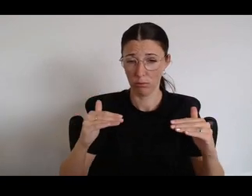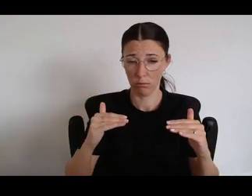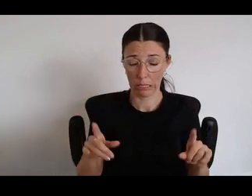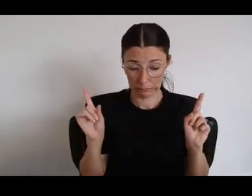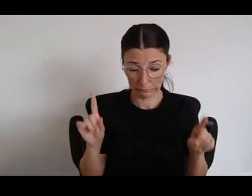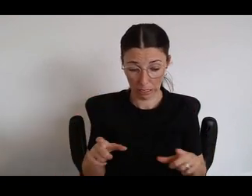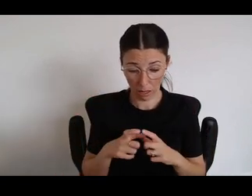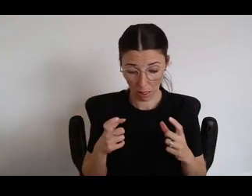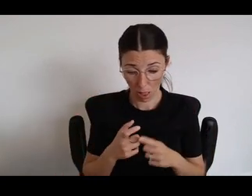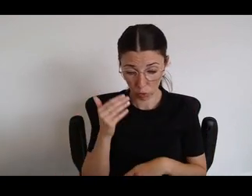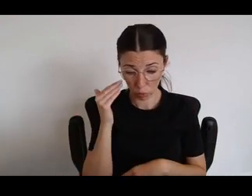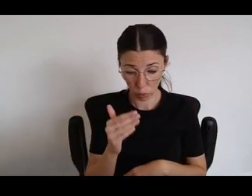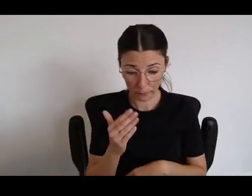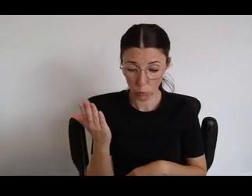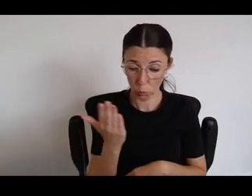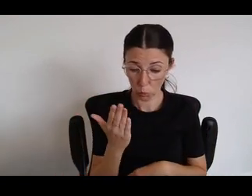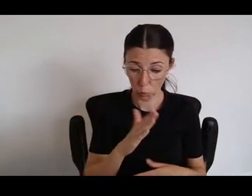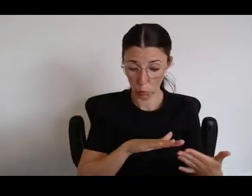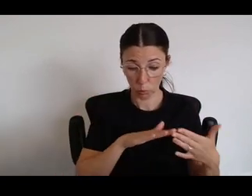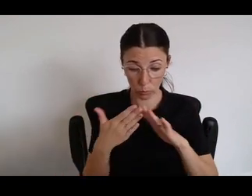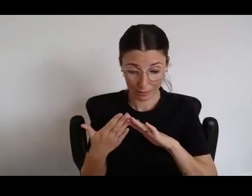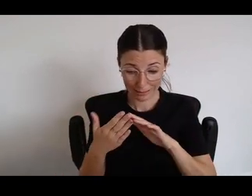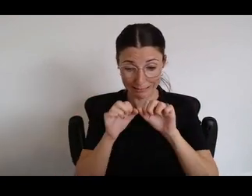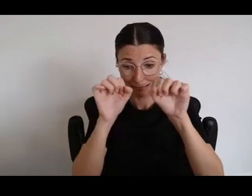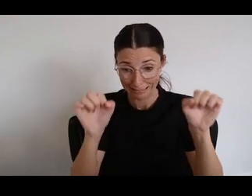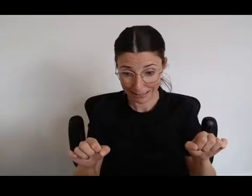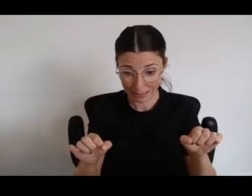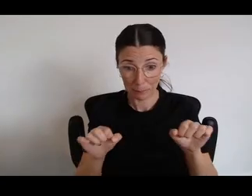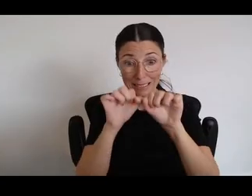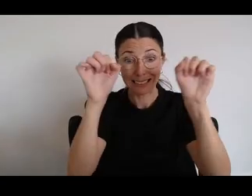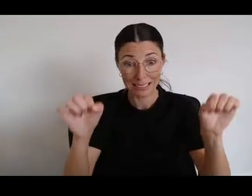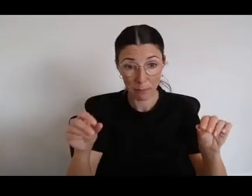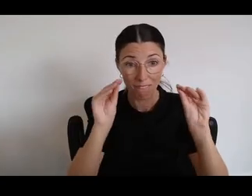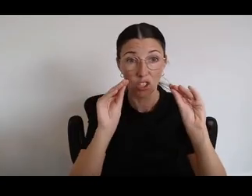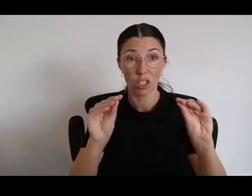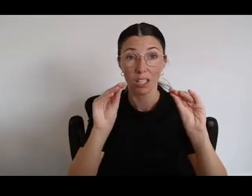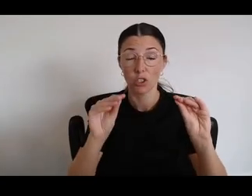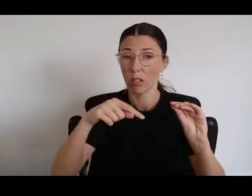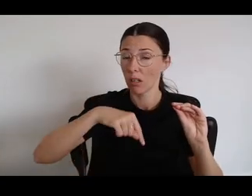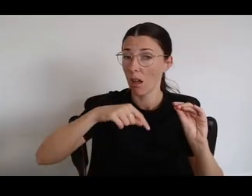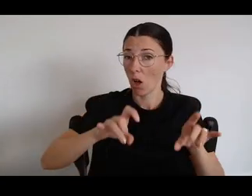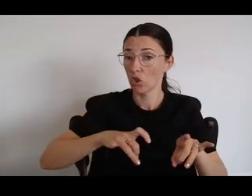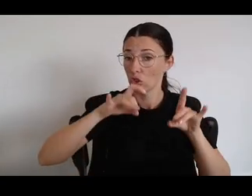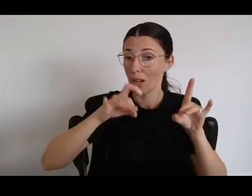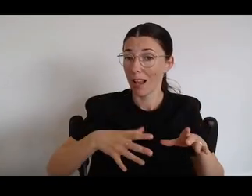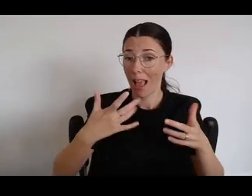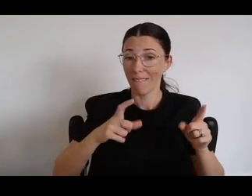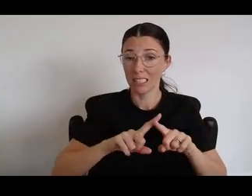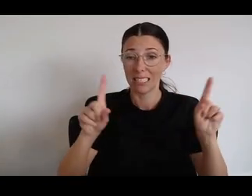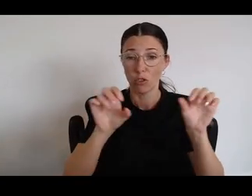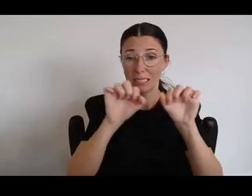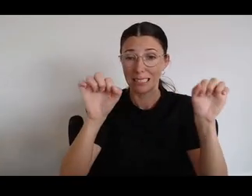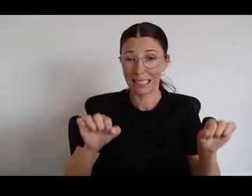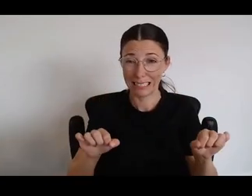the school, community, the system, and systems of education. Like here in Australia, there's different systems, even within the